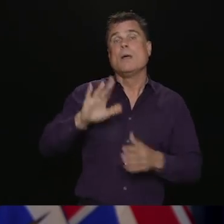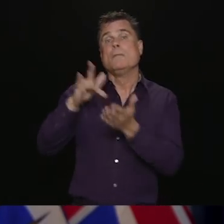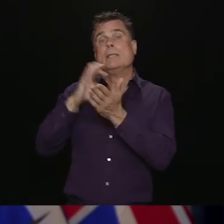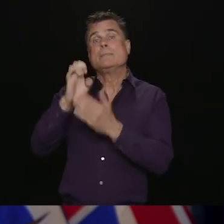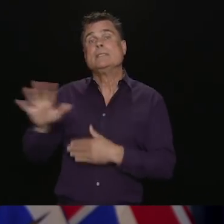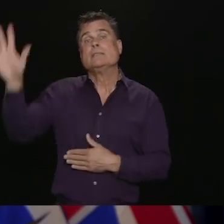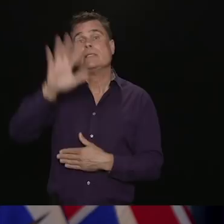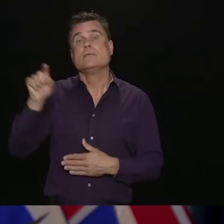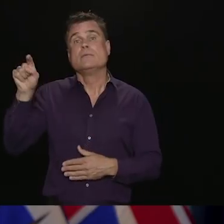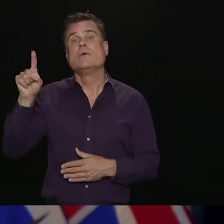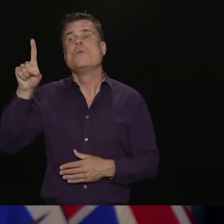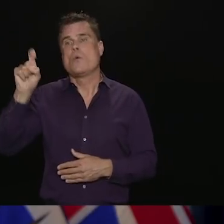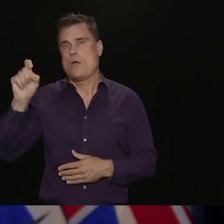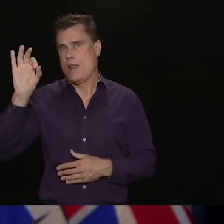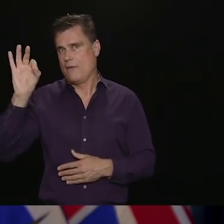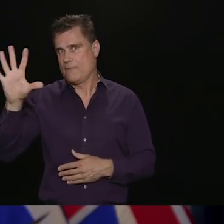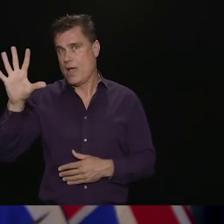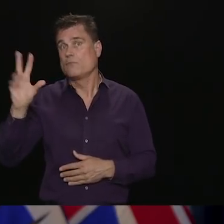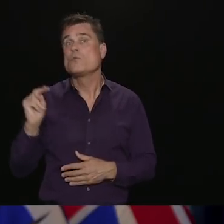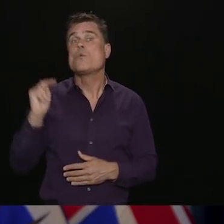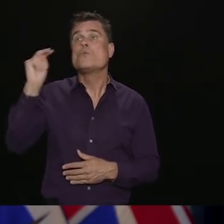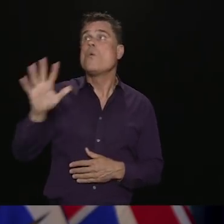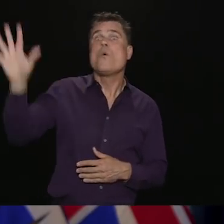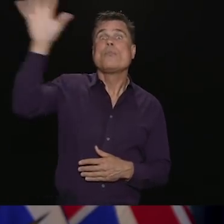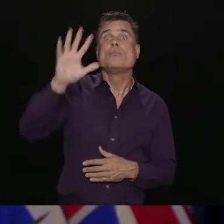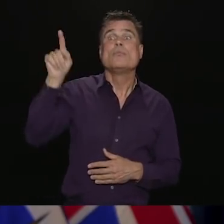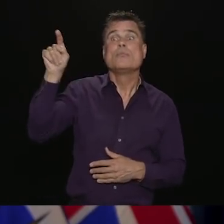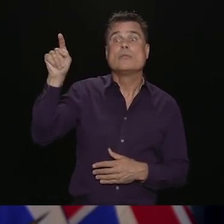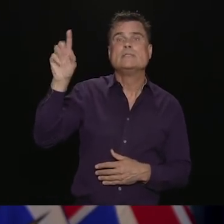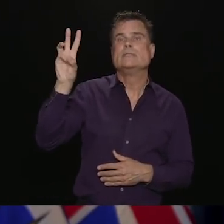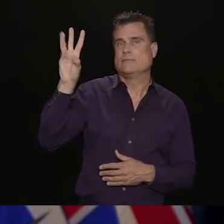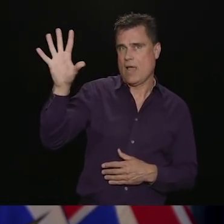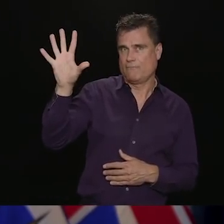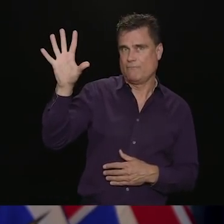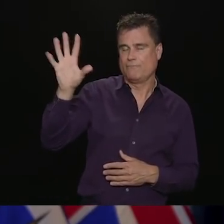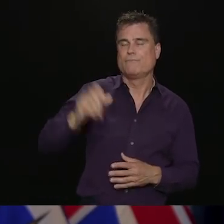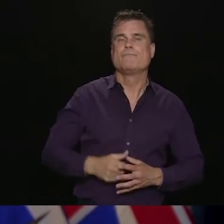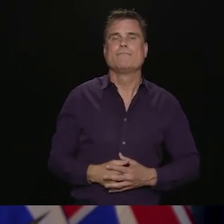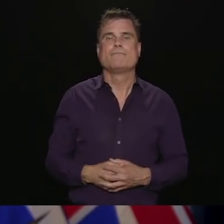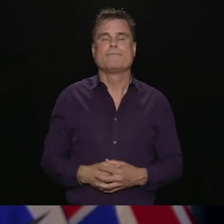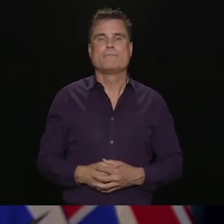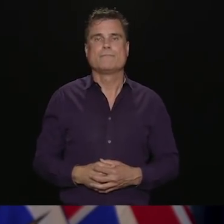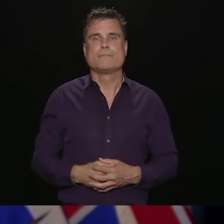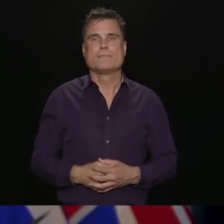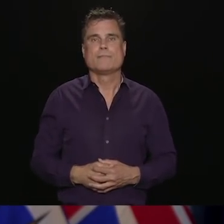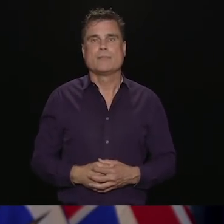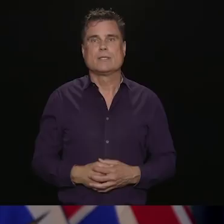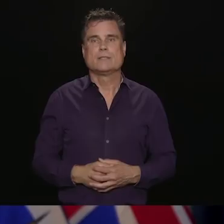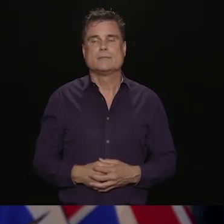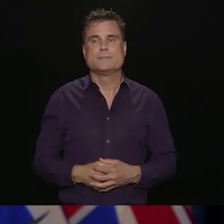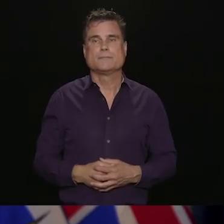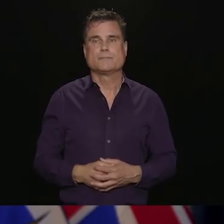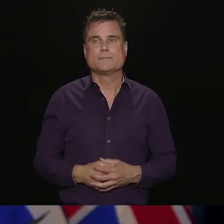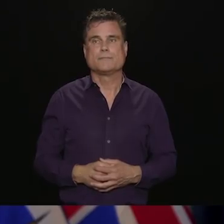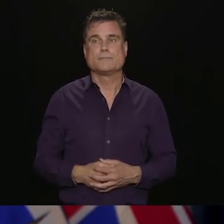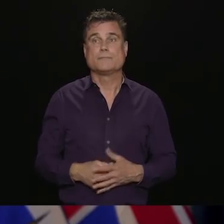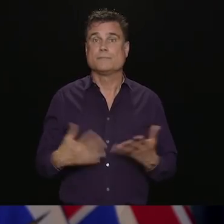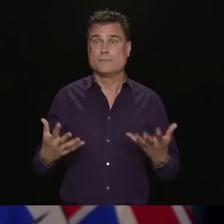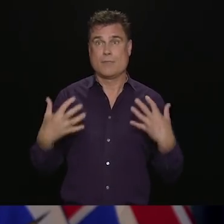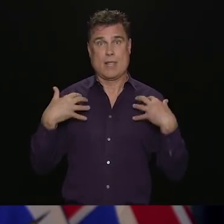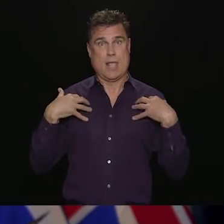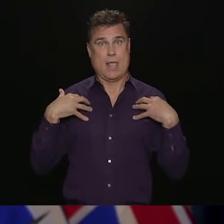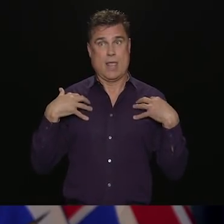in the Interior Health Region, and 65 people in Northern Health. We have no new